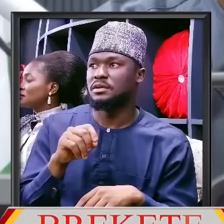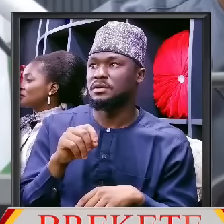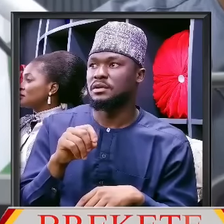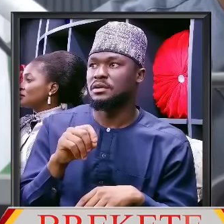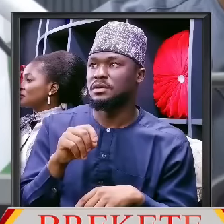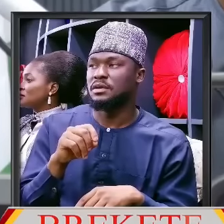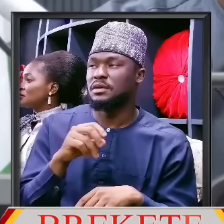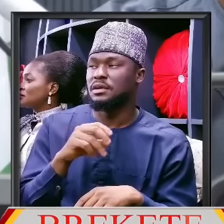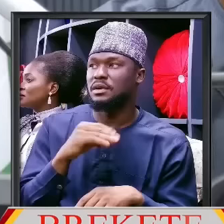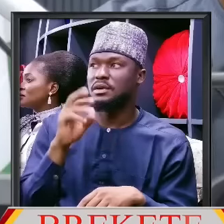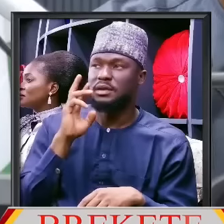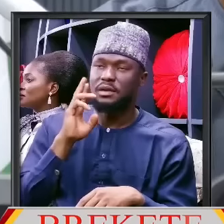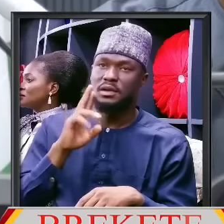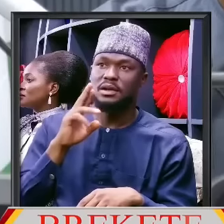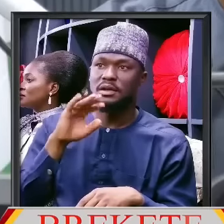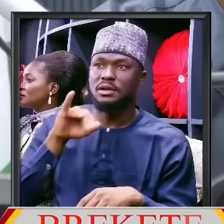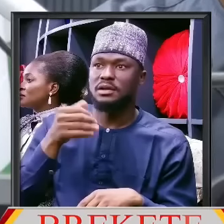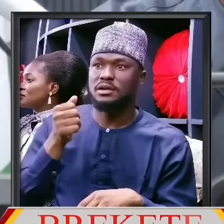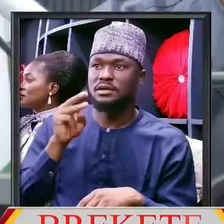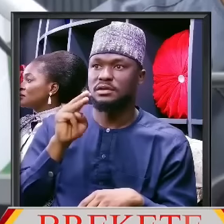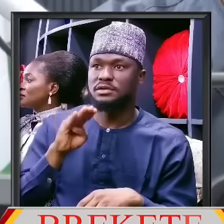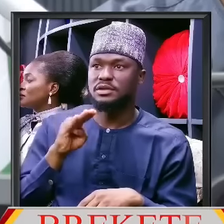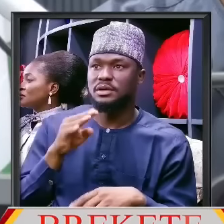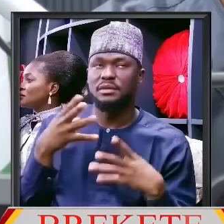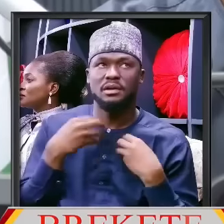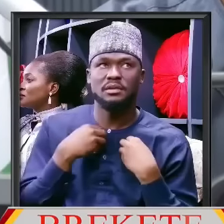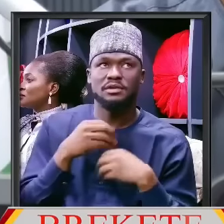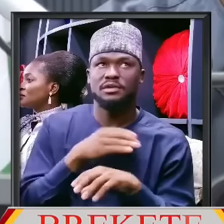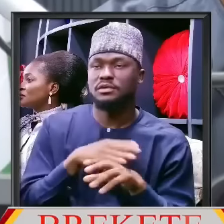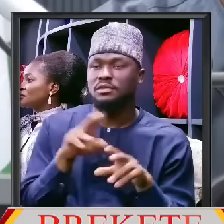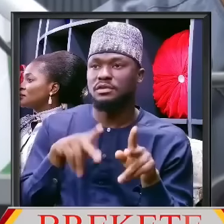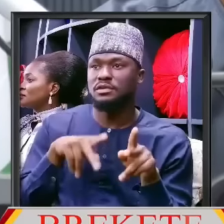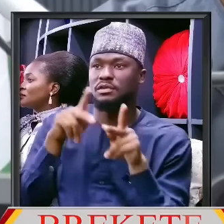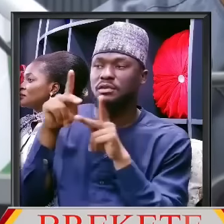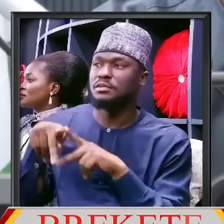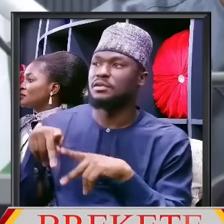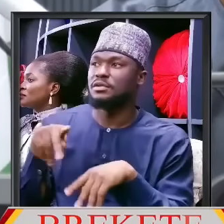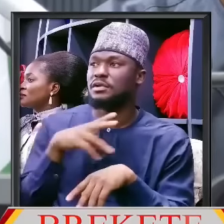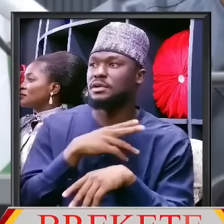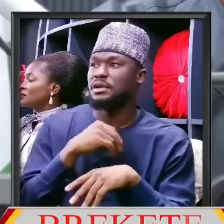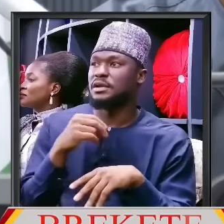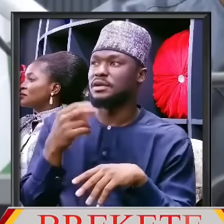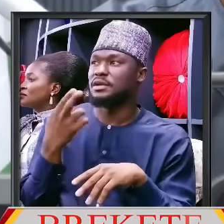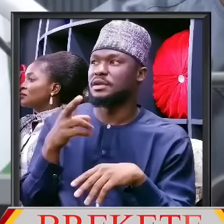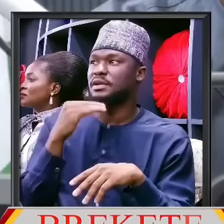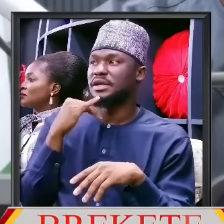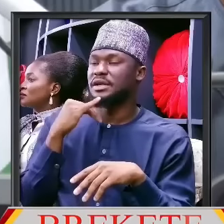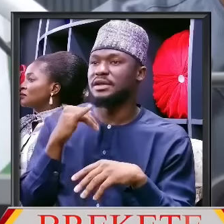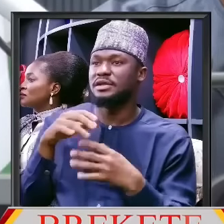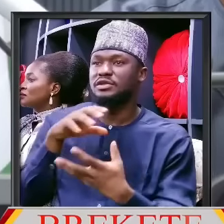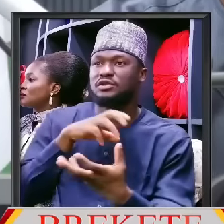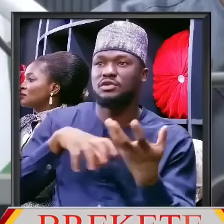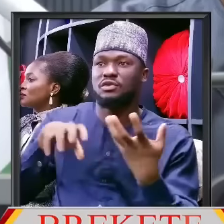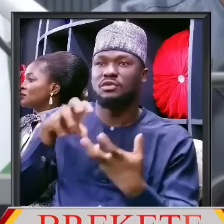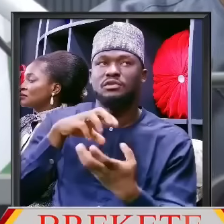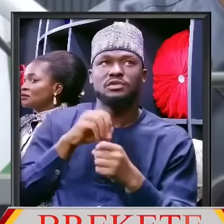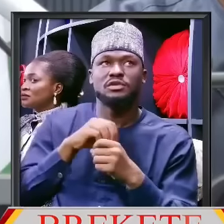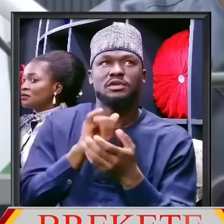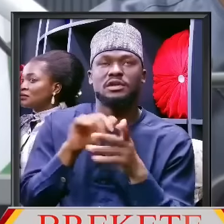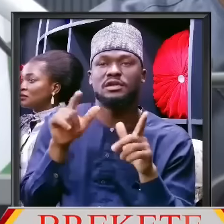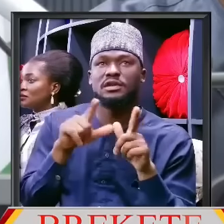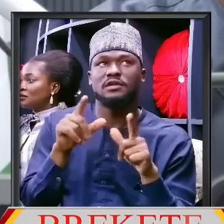her JAMB admission has not been uploaded. And there's congestion in that